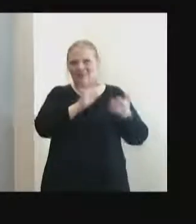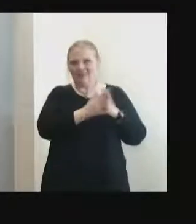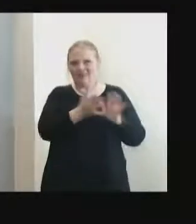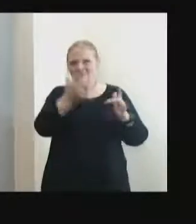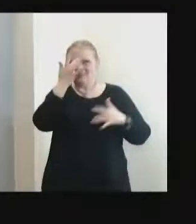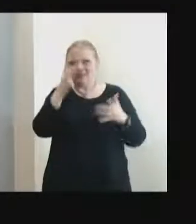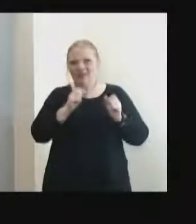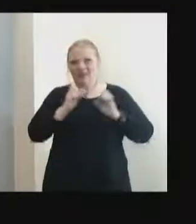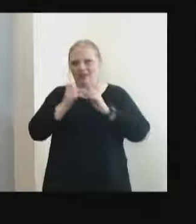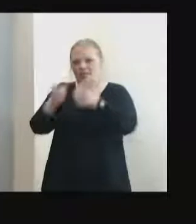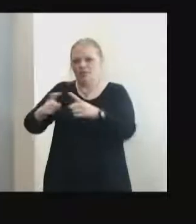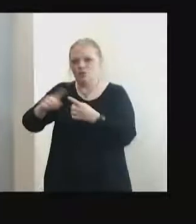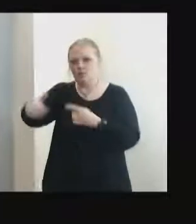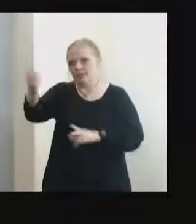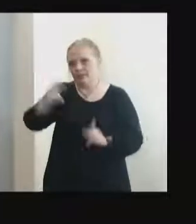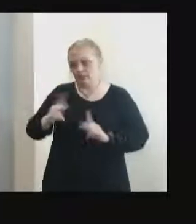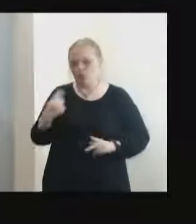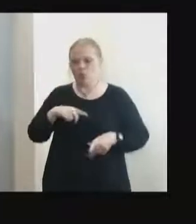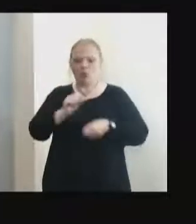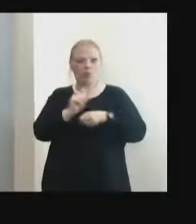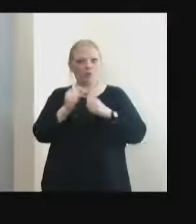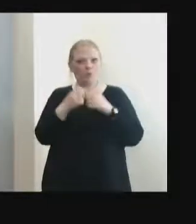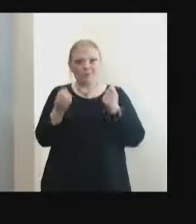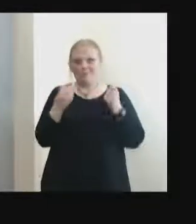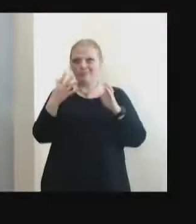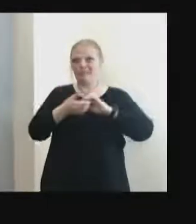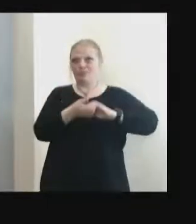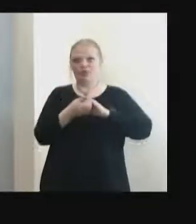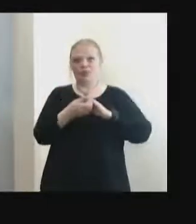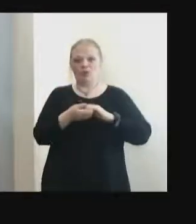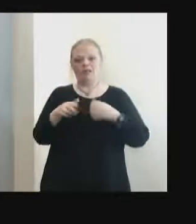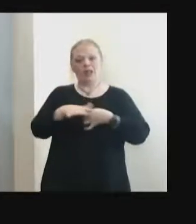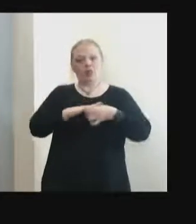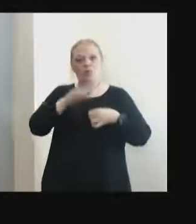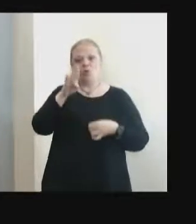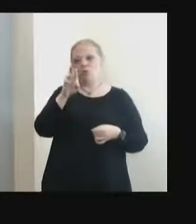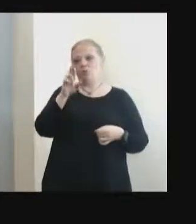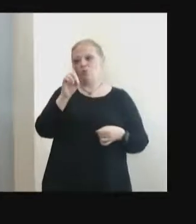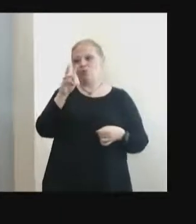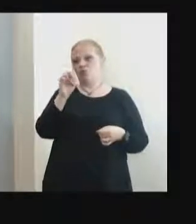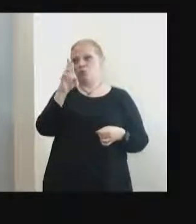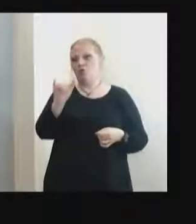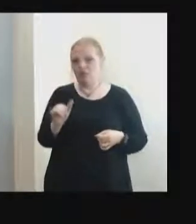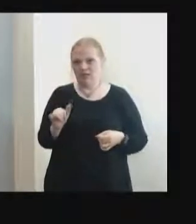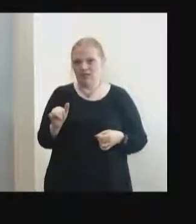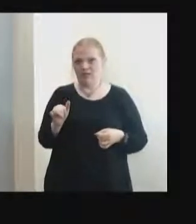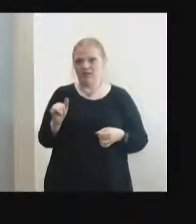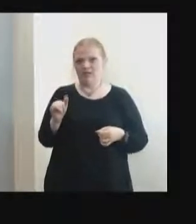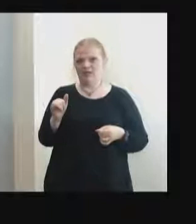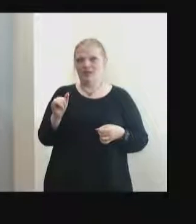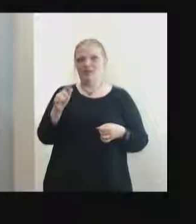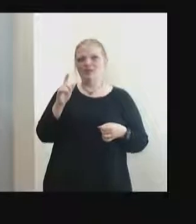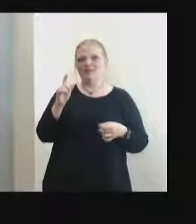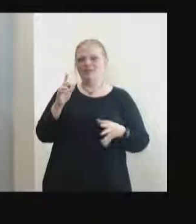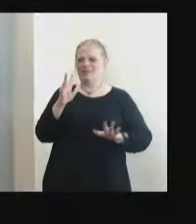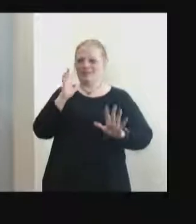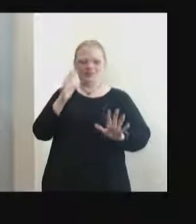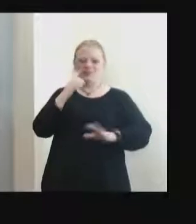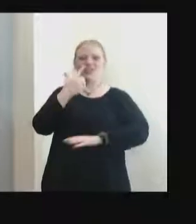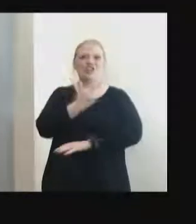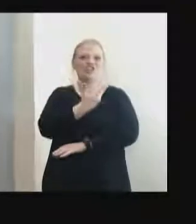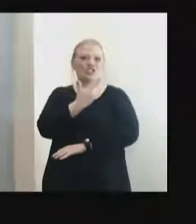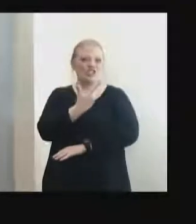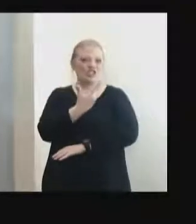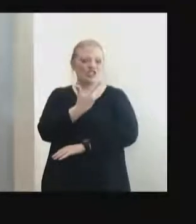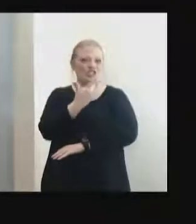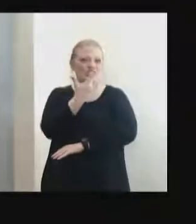So working with a number of our partners in the local brewery community, we've come up with the Shot in the Chaser program. Anytime you can have